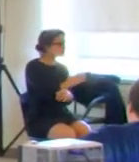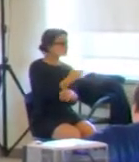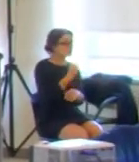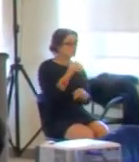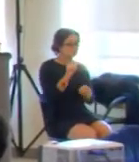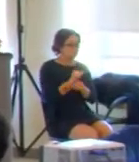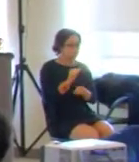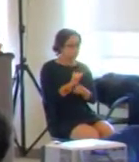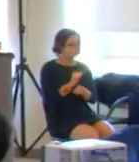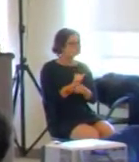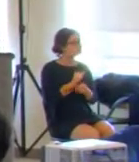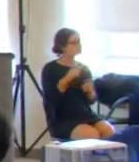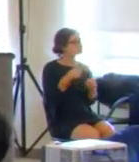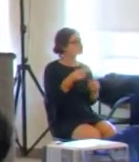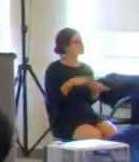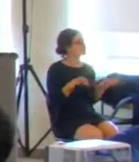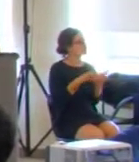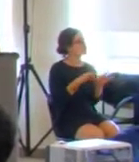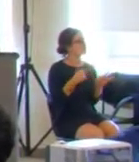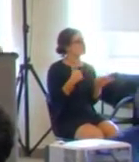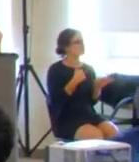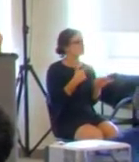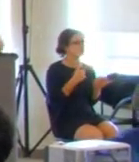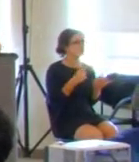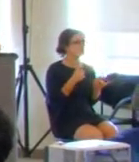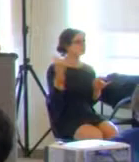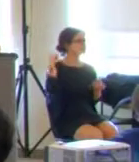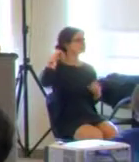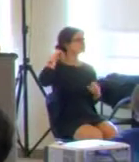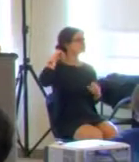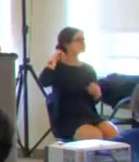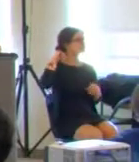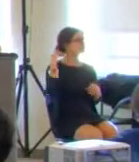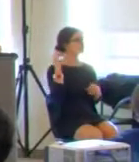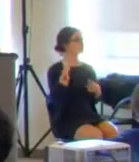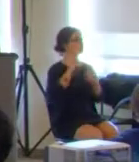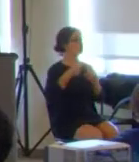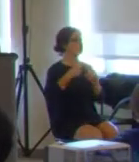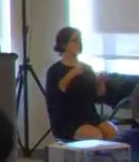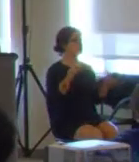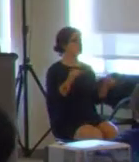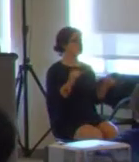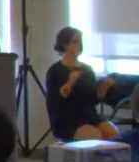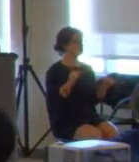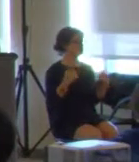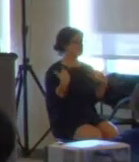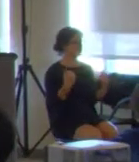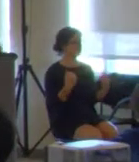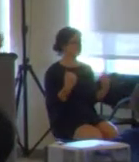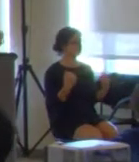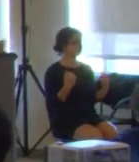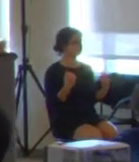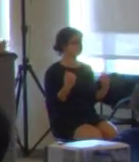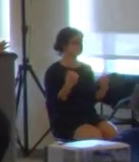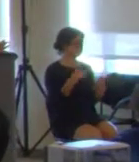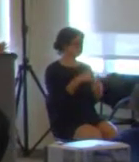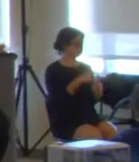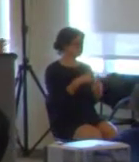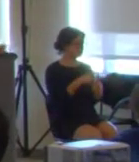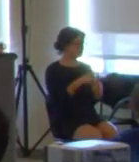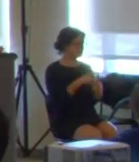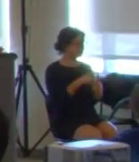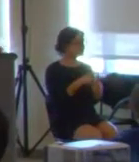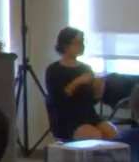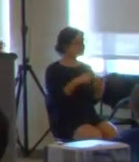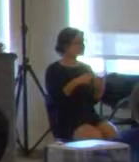vocational, is that we keep in mind that, one, recovery is possible, and that the most important thing